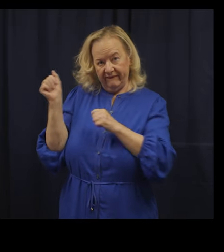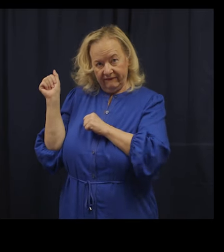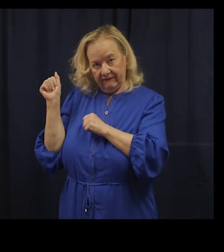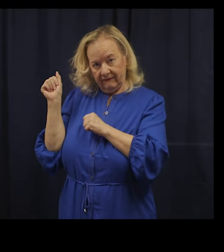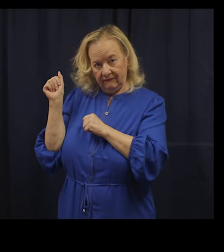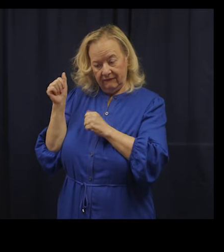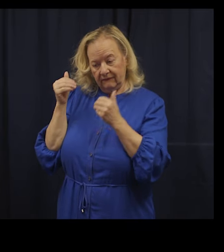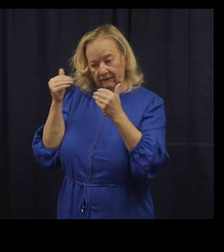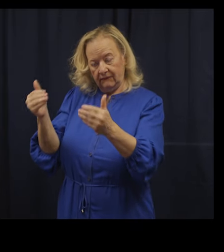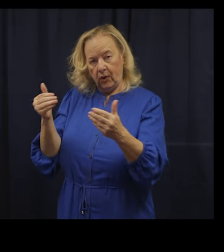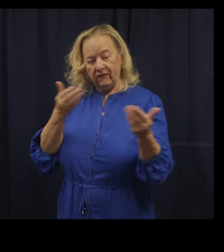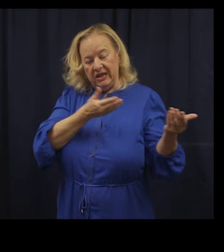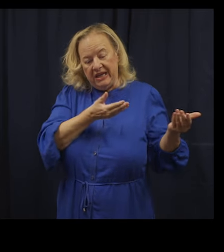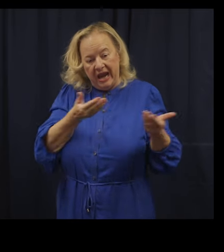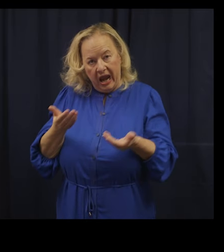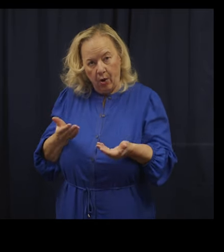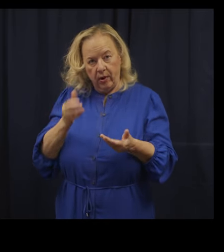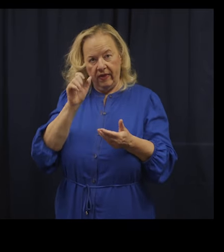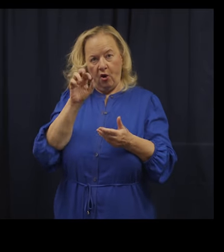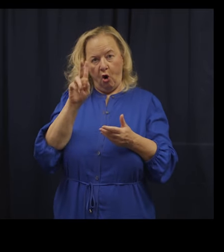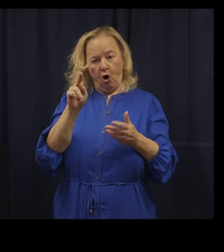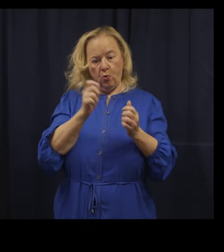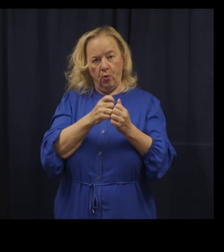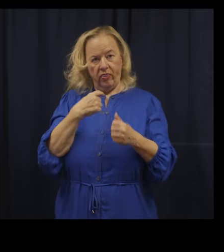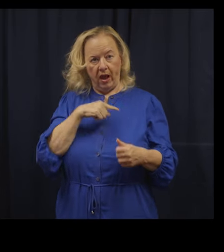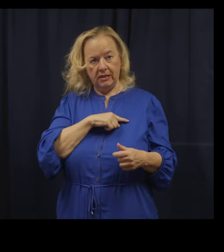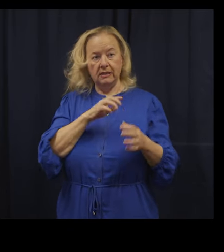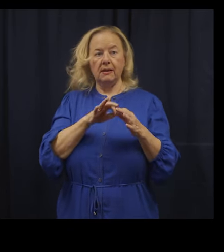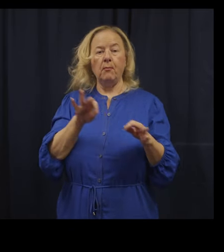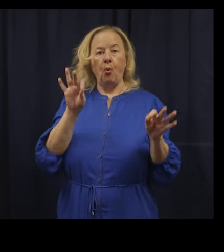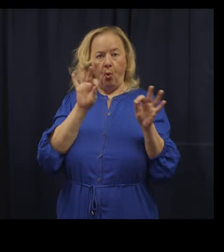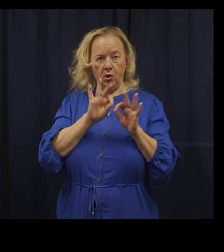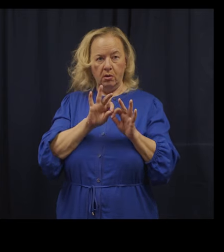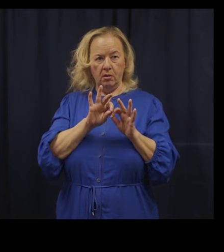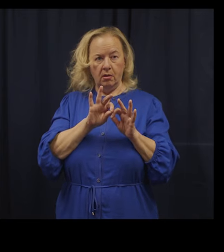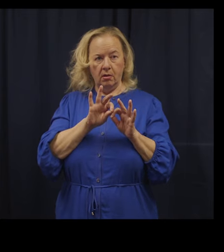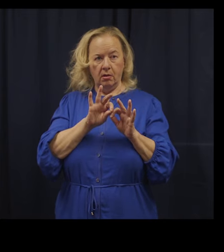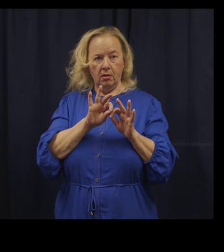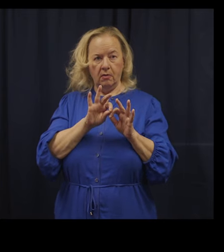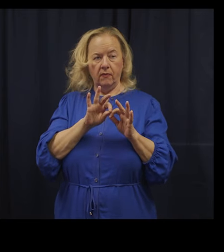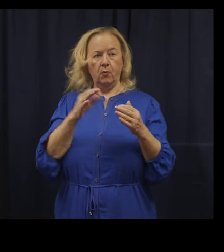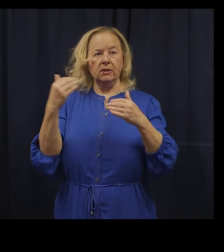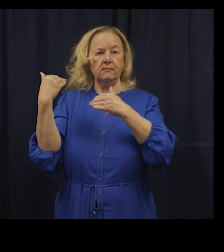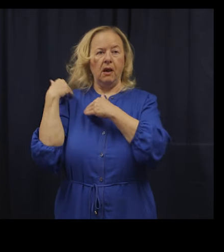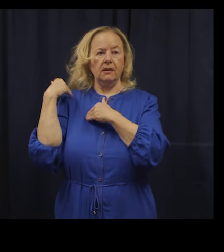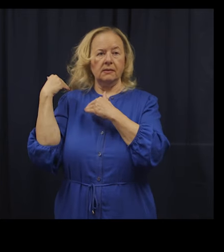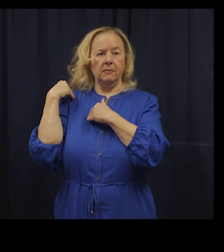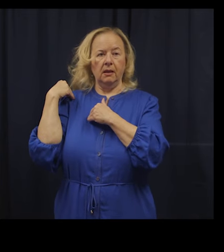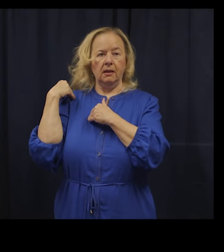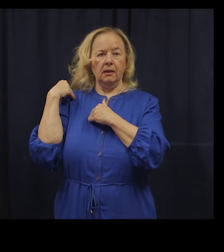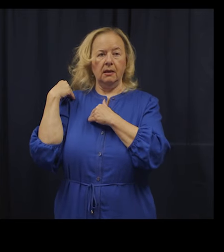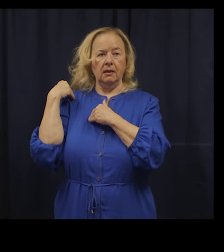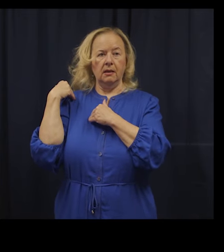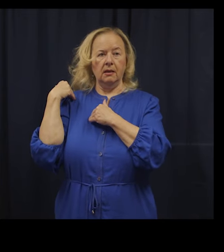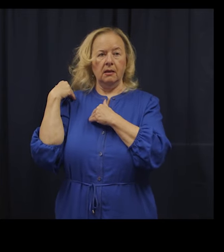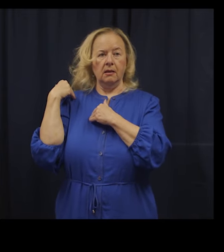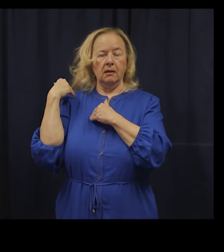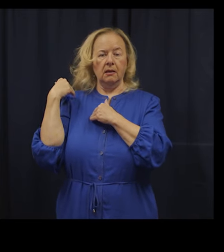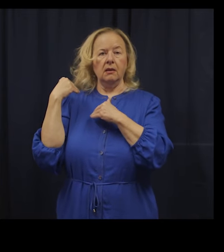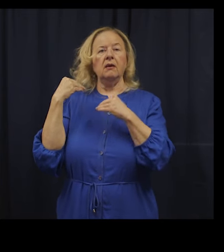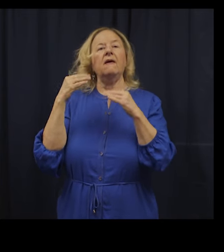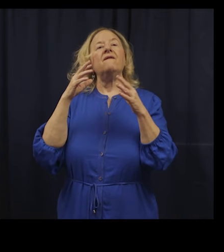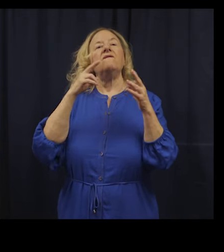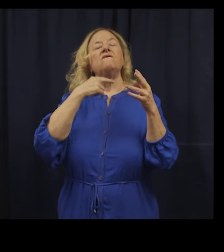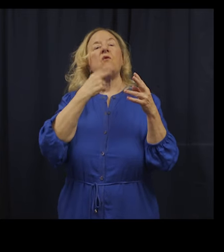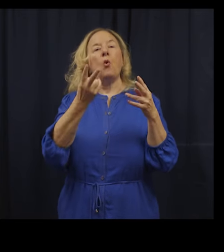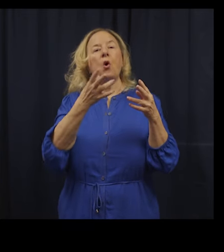we have to carry the ark with us. That's important. The privilege and responsibility of God's nearness, both his